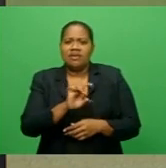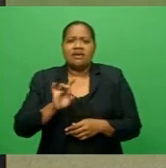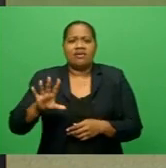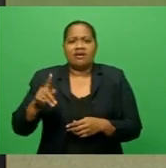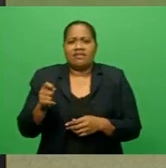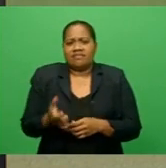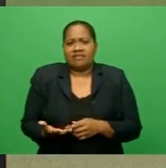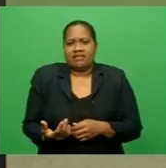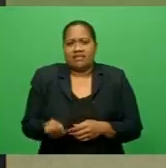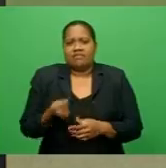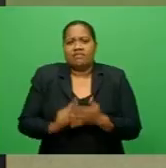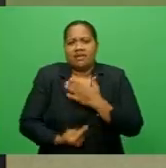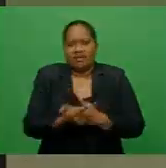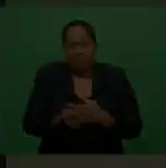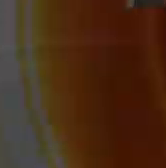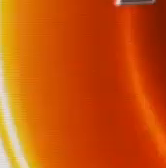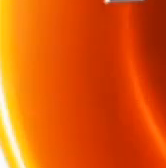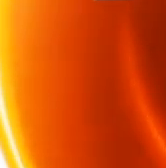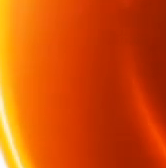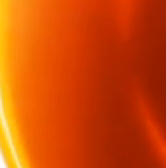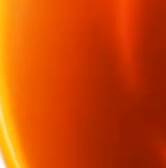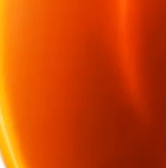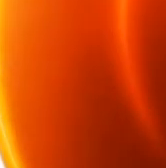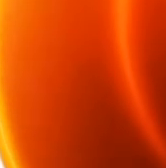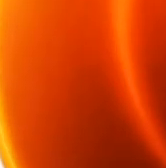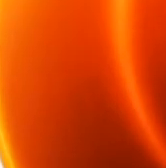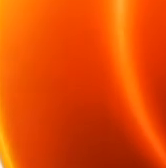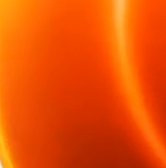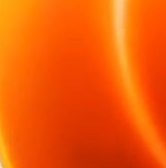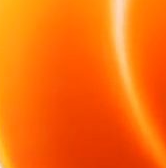up 1 for 27.